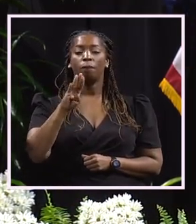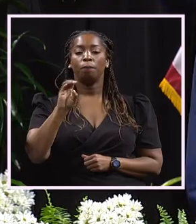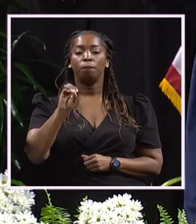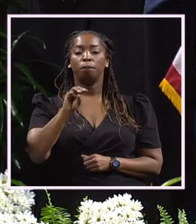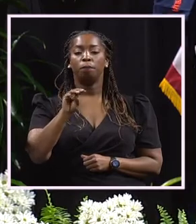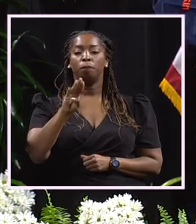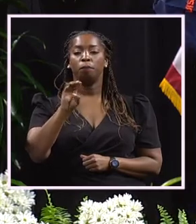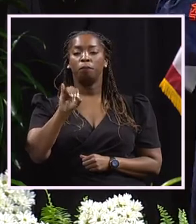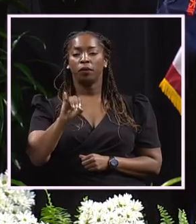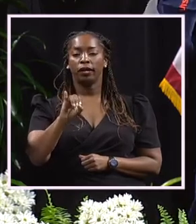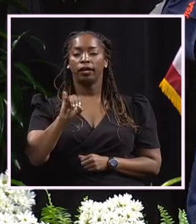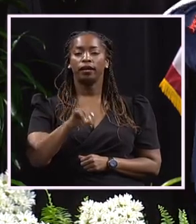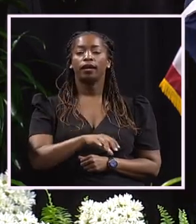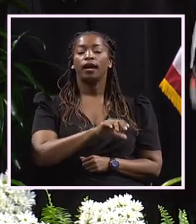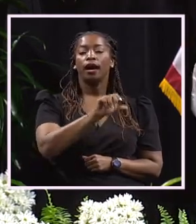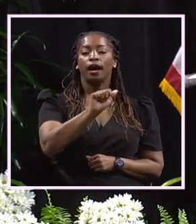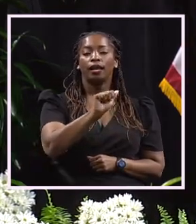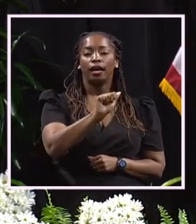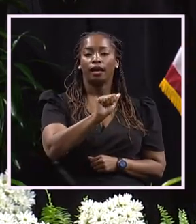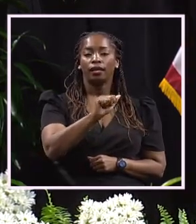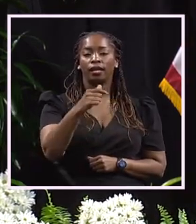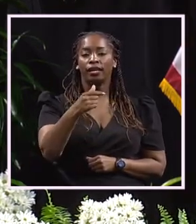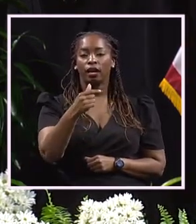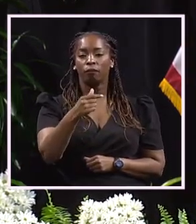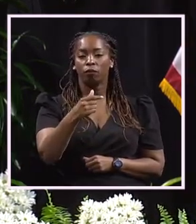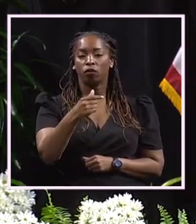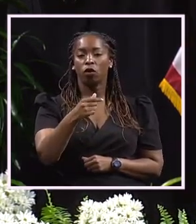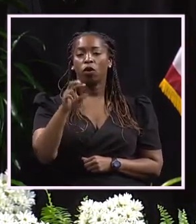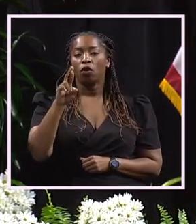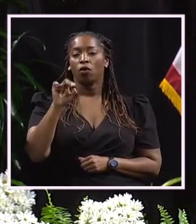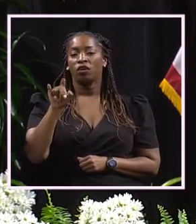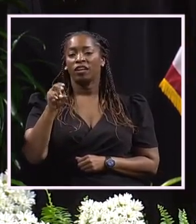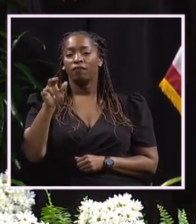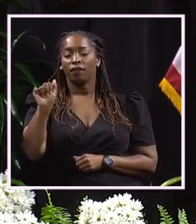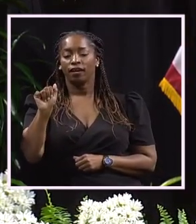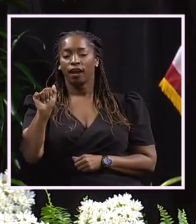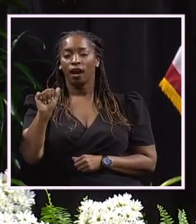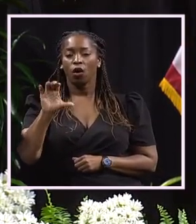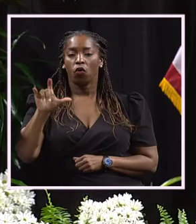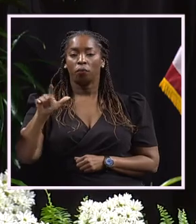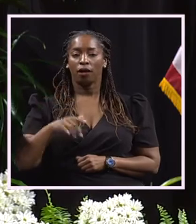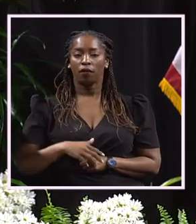Alejandro Gabriel Morales Rivera, cum laude.